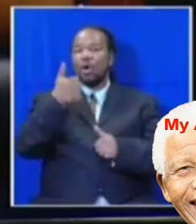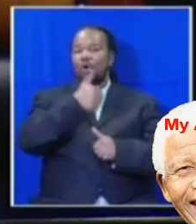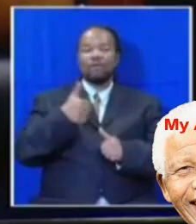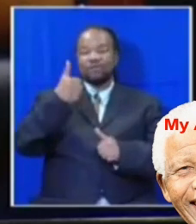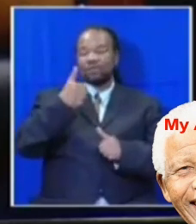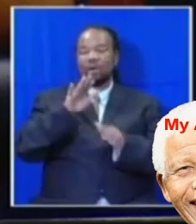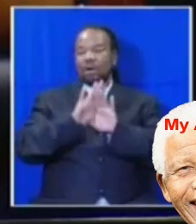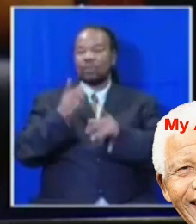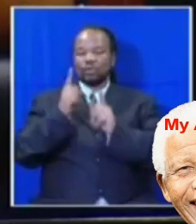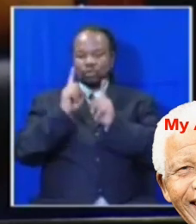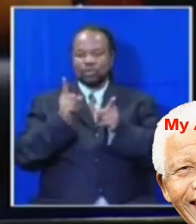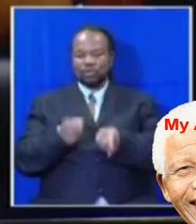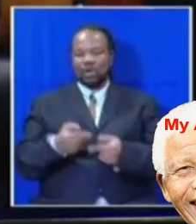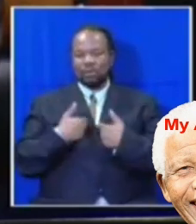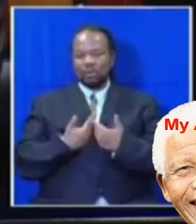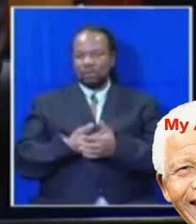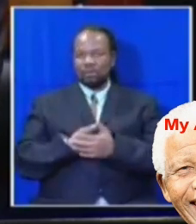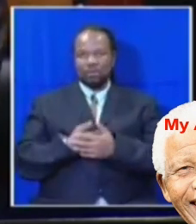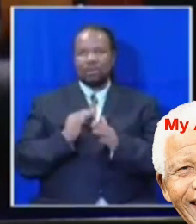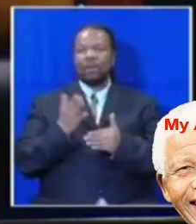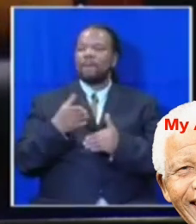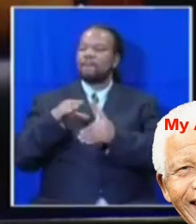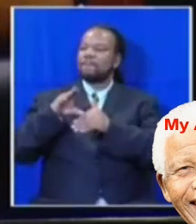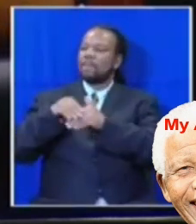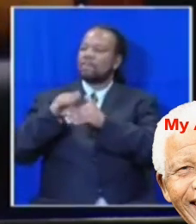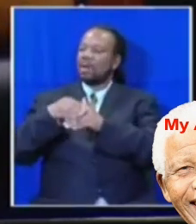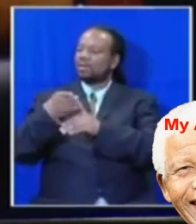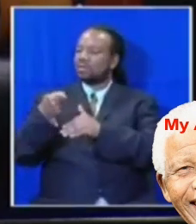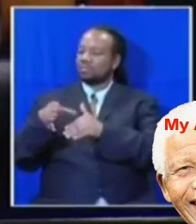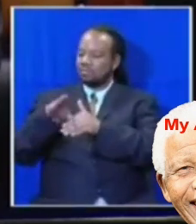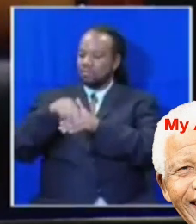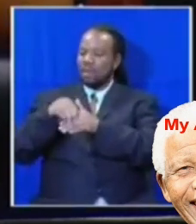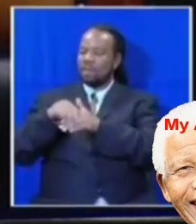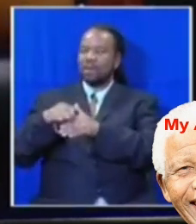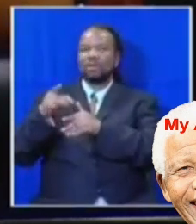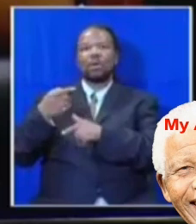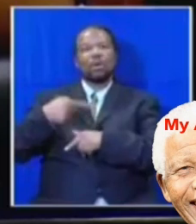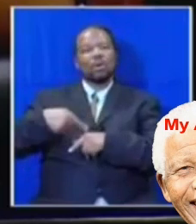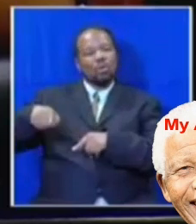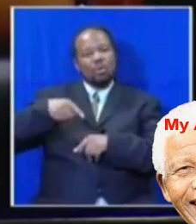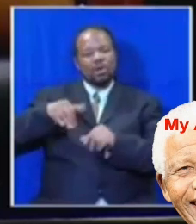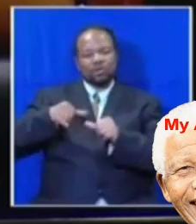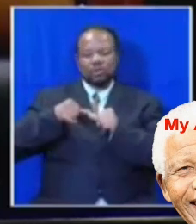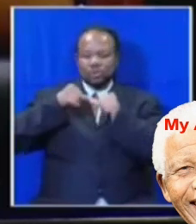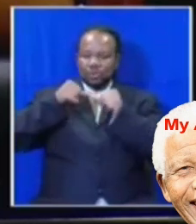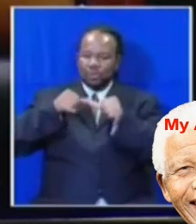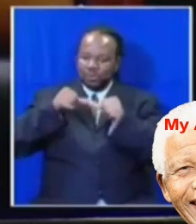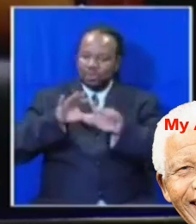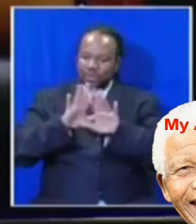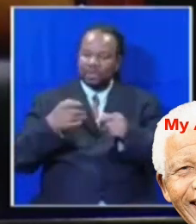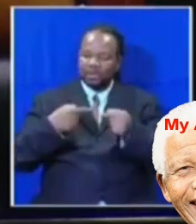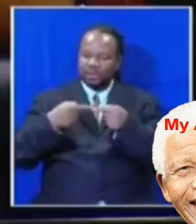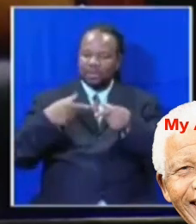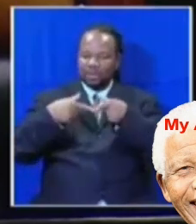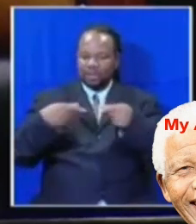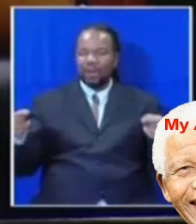members. Honorable members. Honorable members, we want to continue and conclude this debate. I